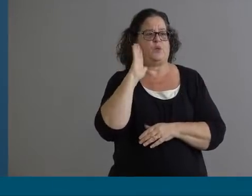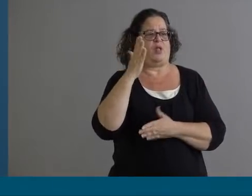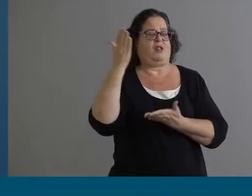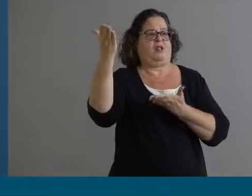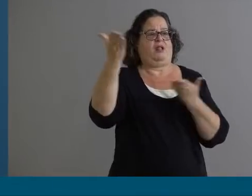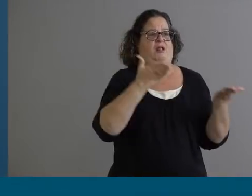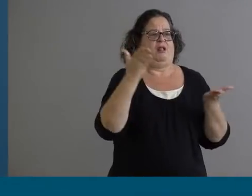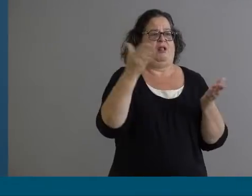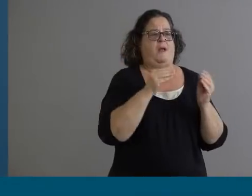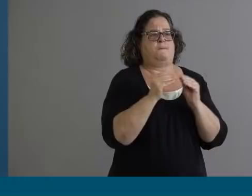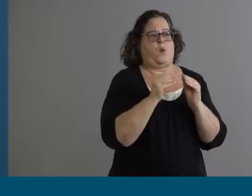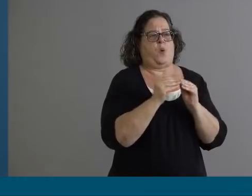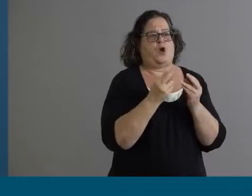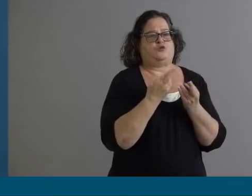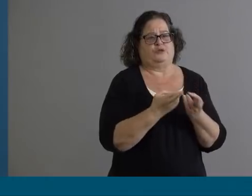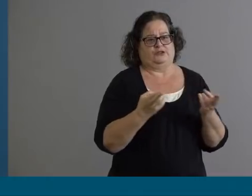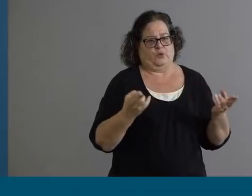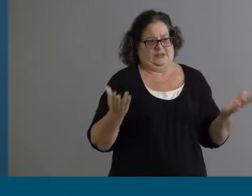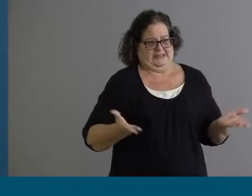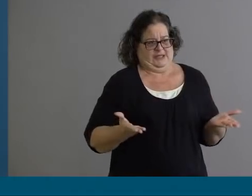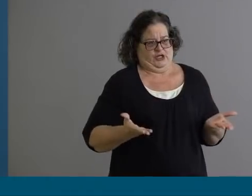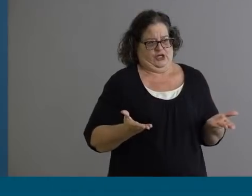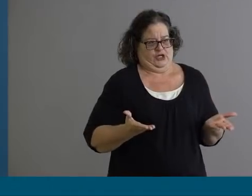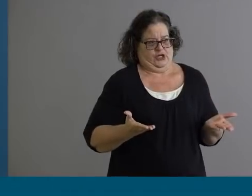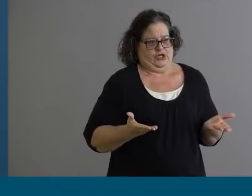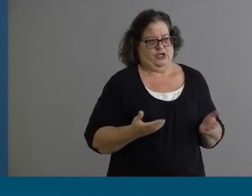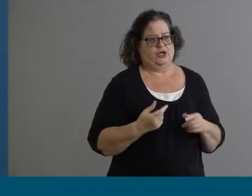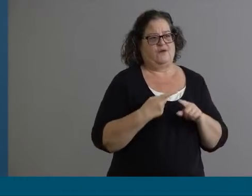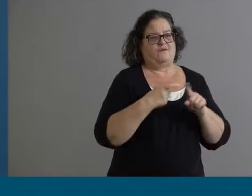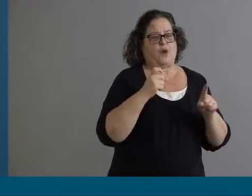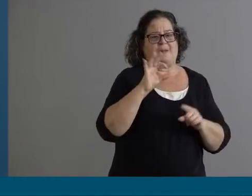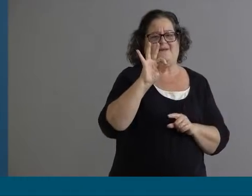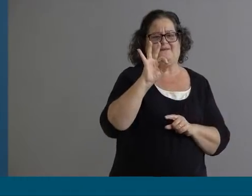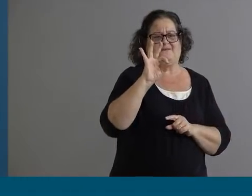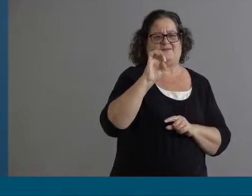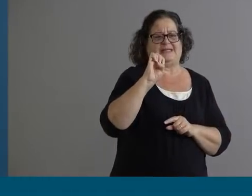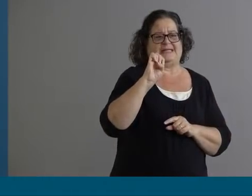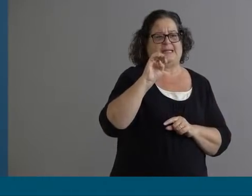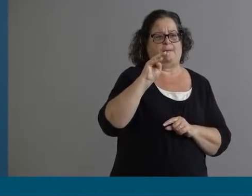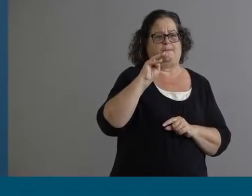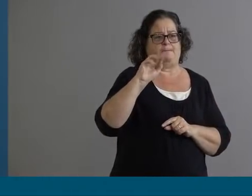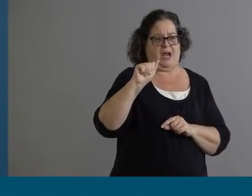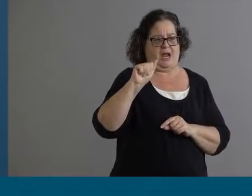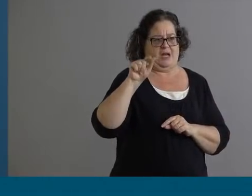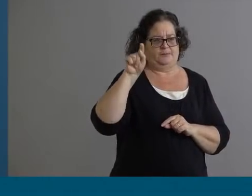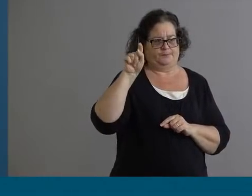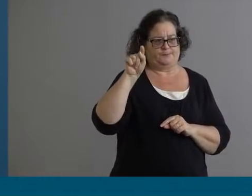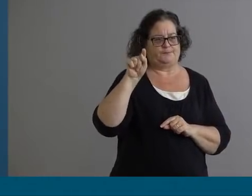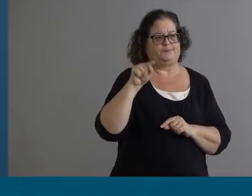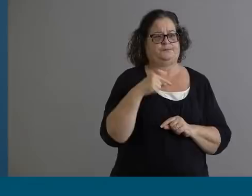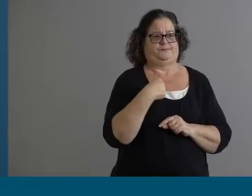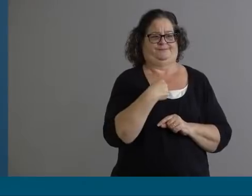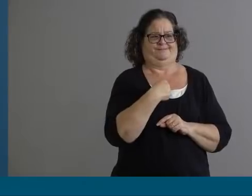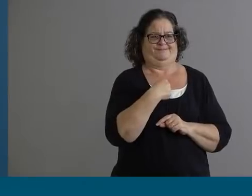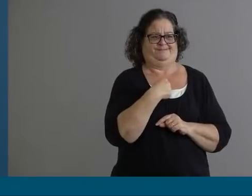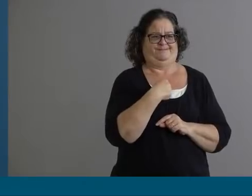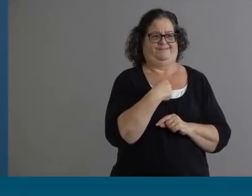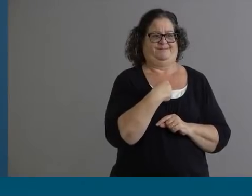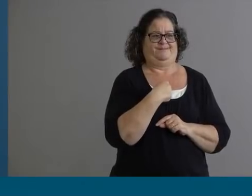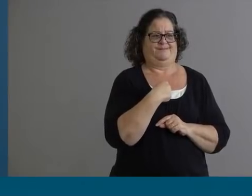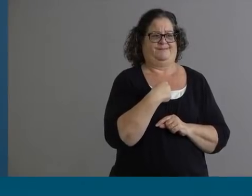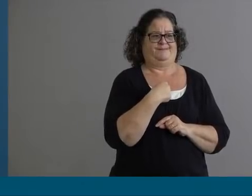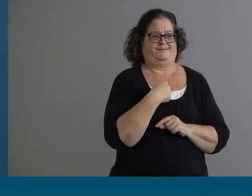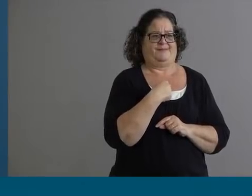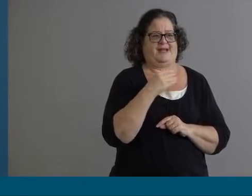the state from FEMA. This is a result of direct conversations between myself, Dr. Christ,